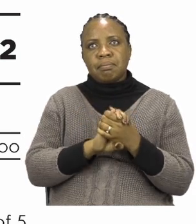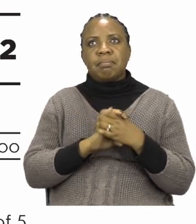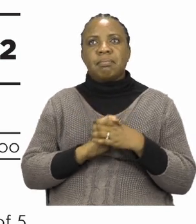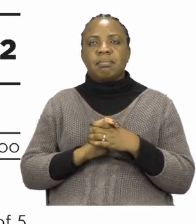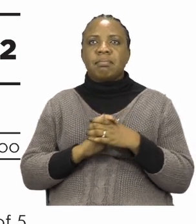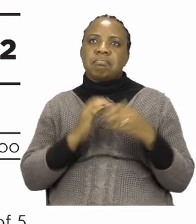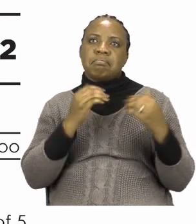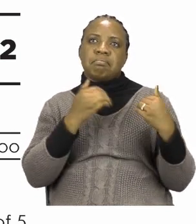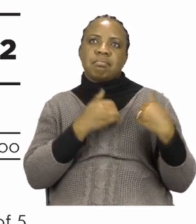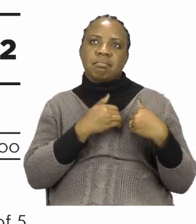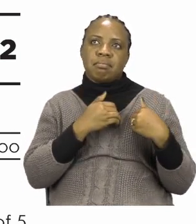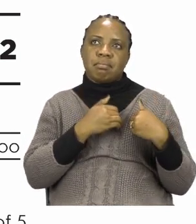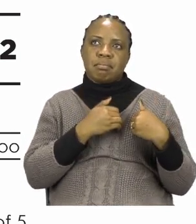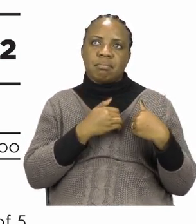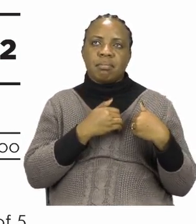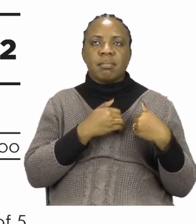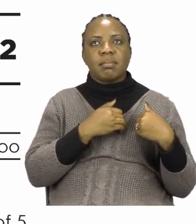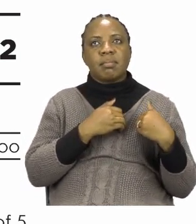care,